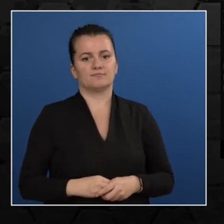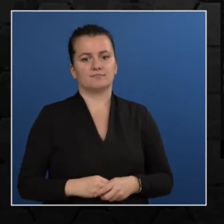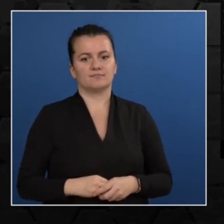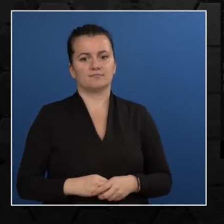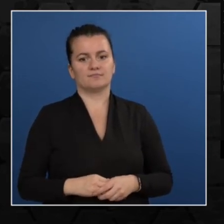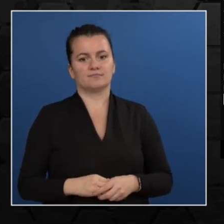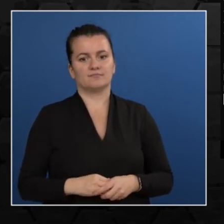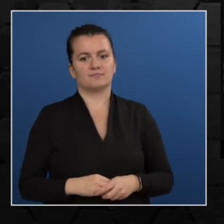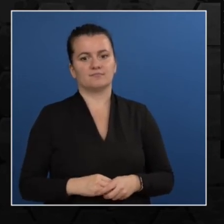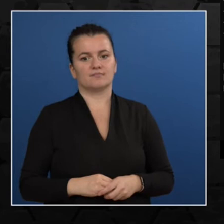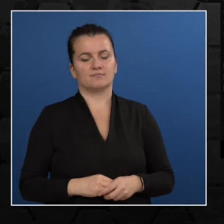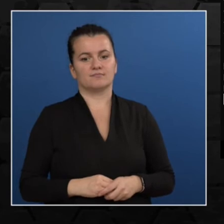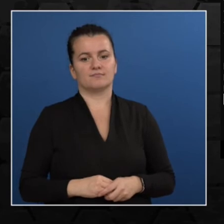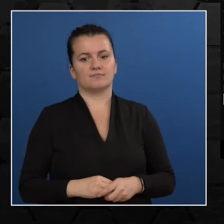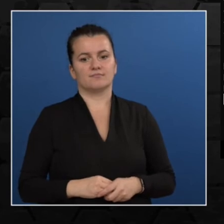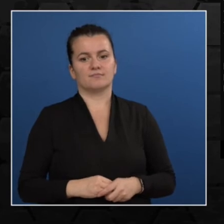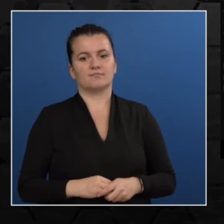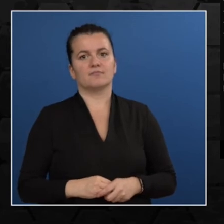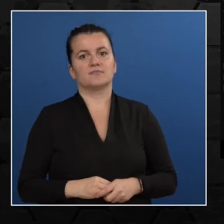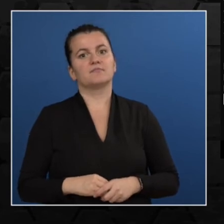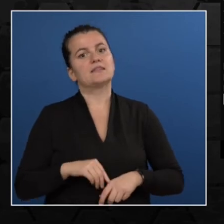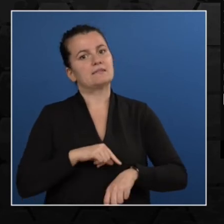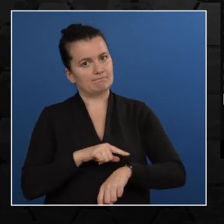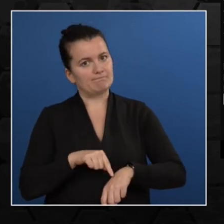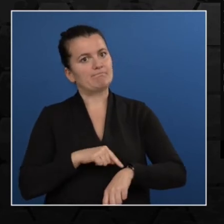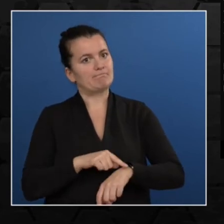Okay, it's taking a bit of time.